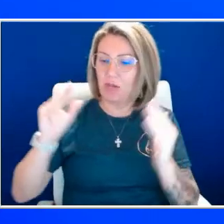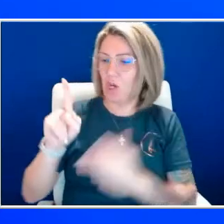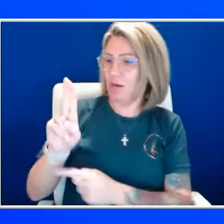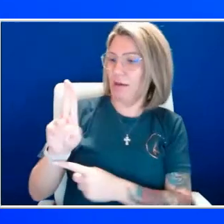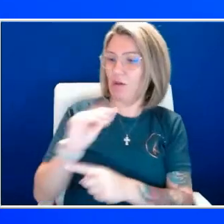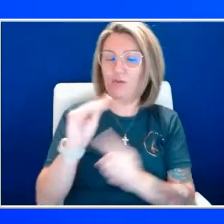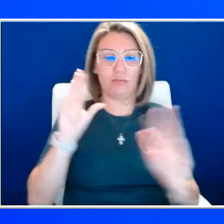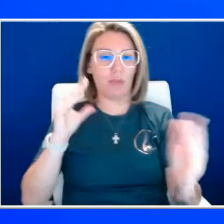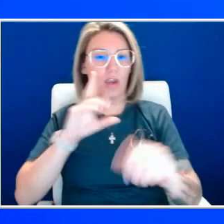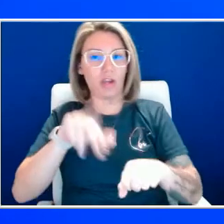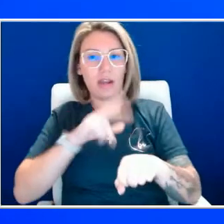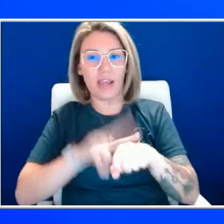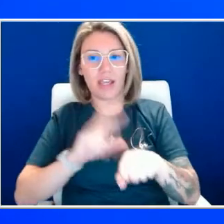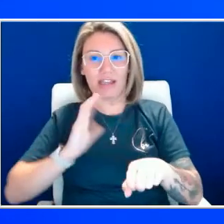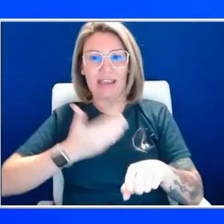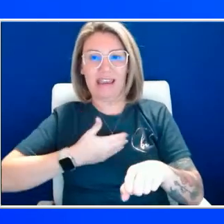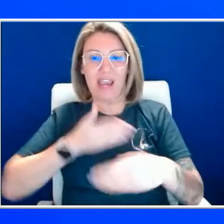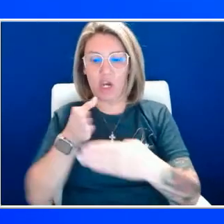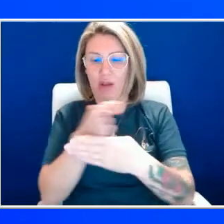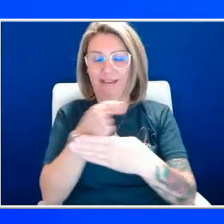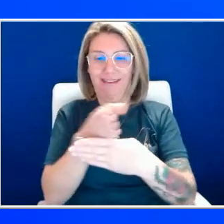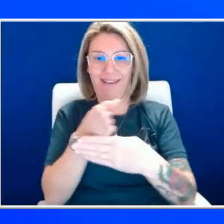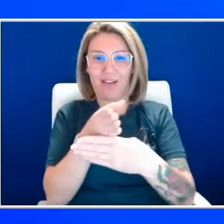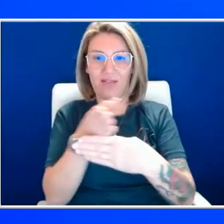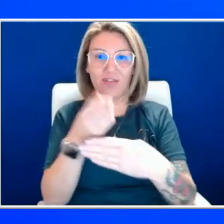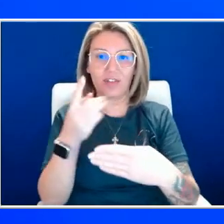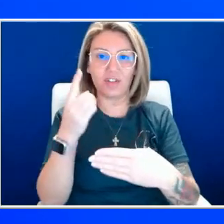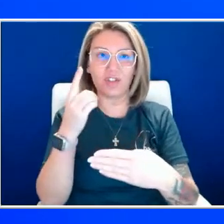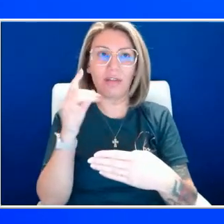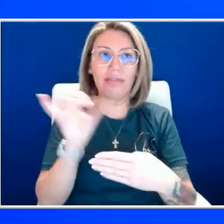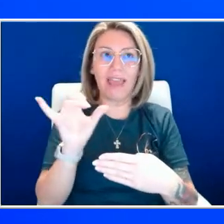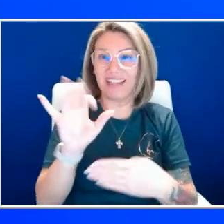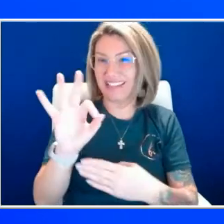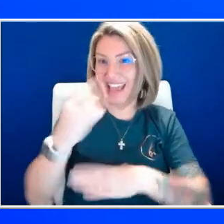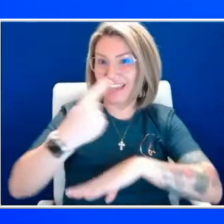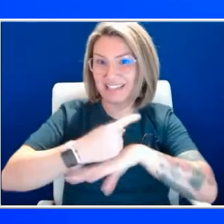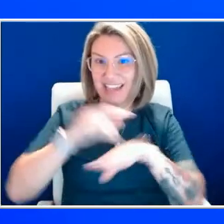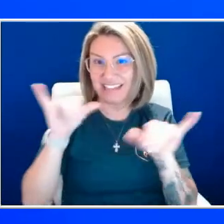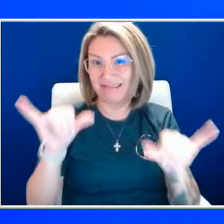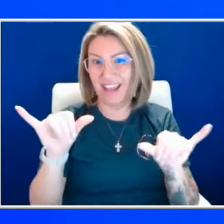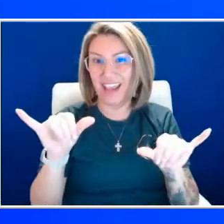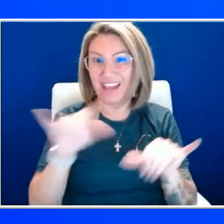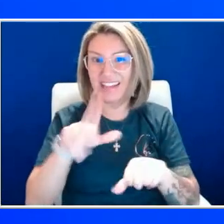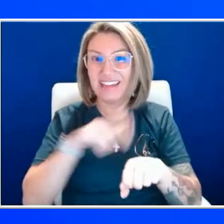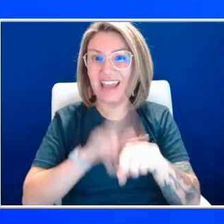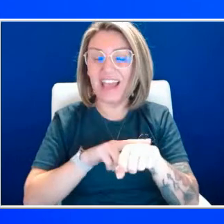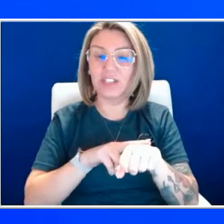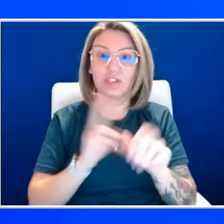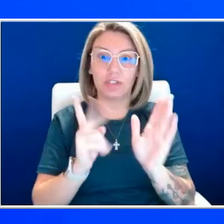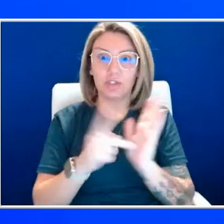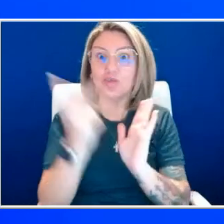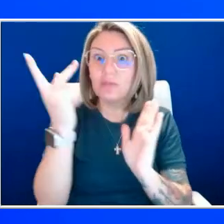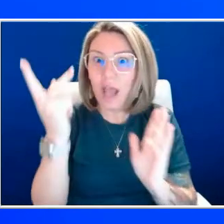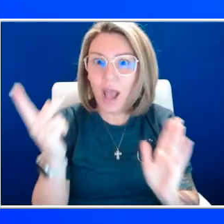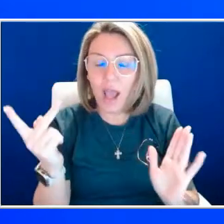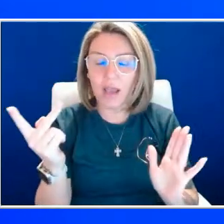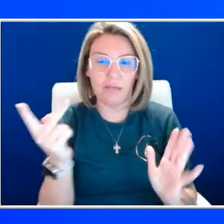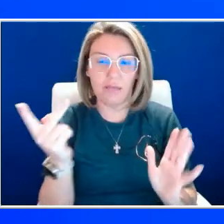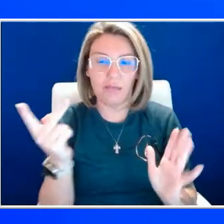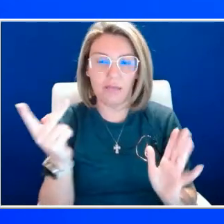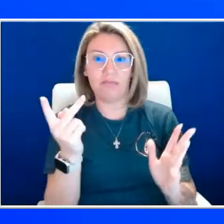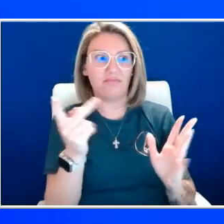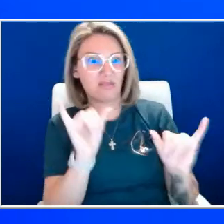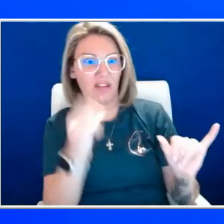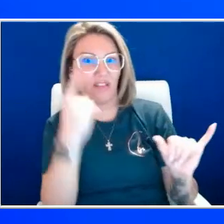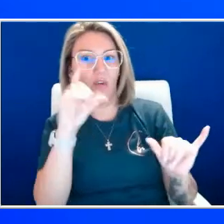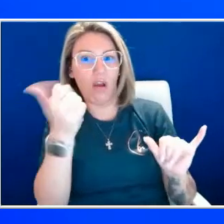our mean average mean length of stay is 9 days, and nationally it's probably twice that, because of everything,